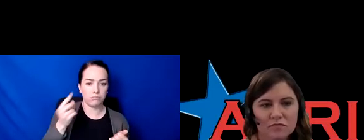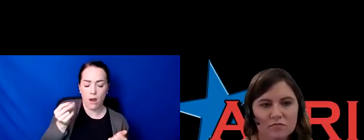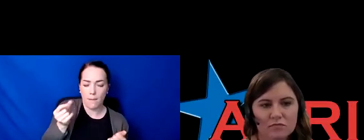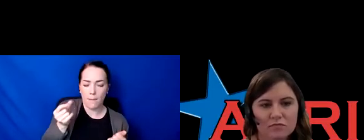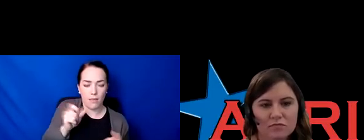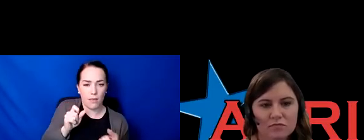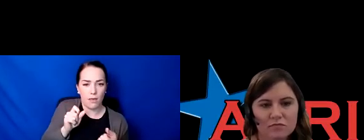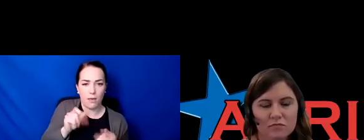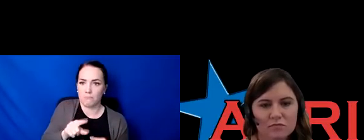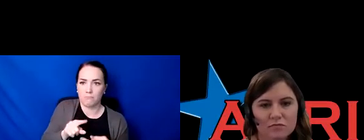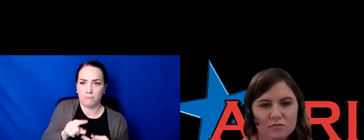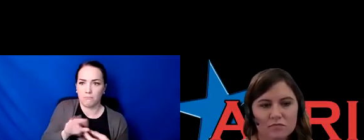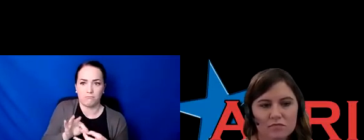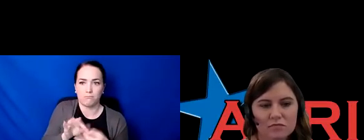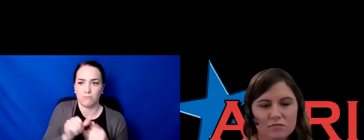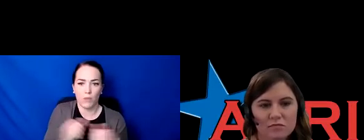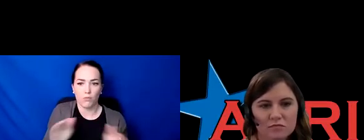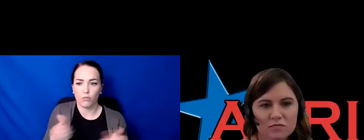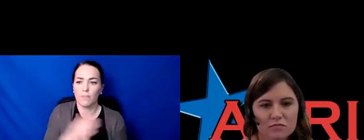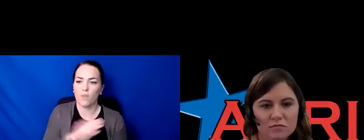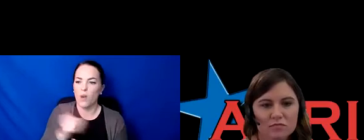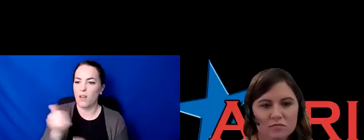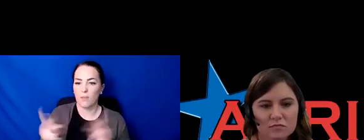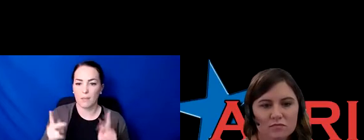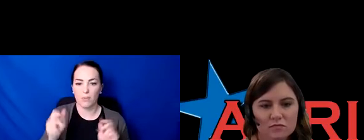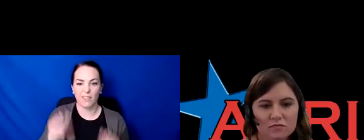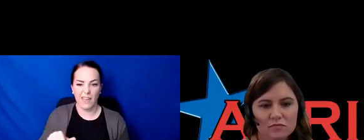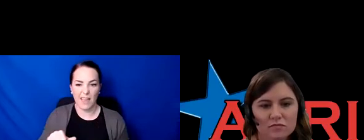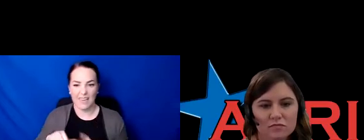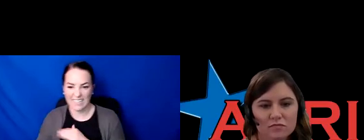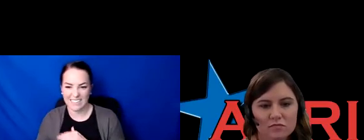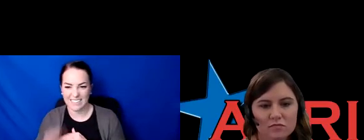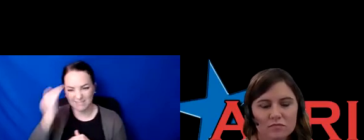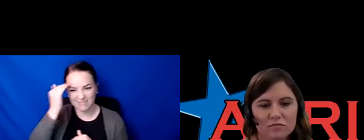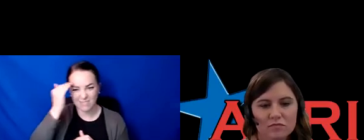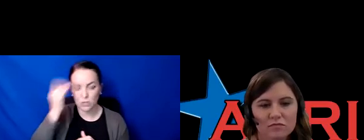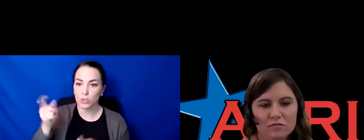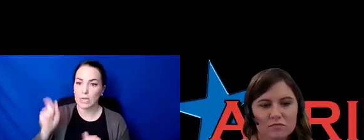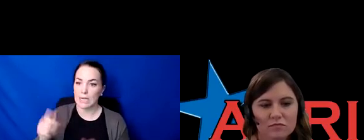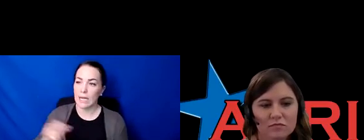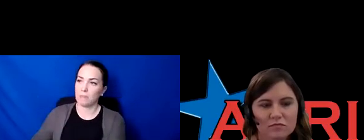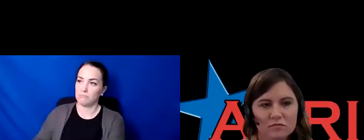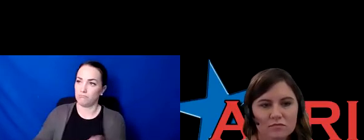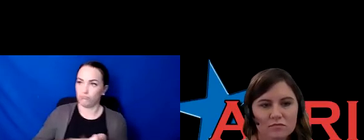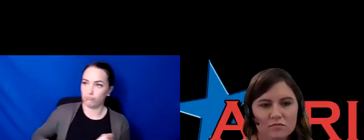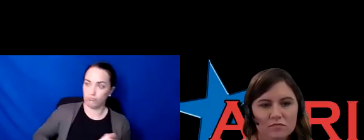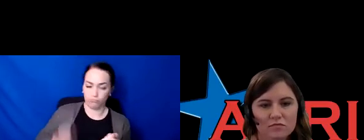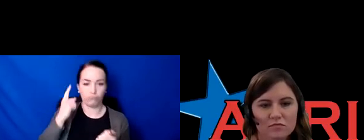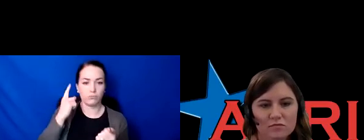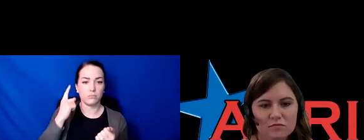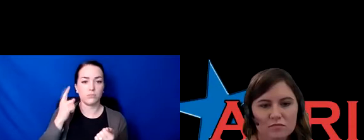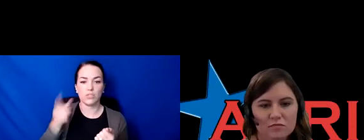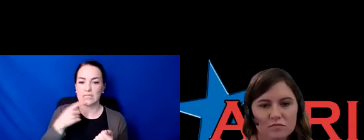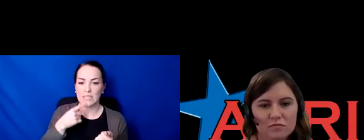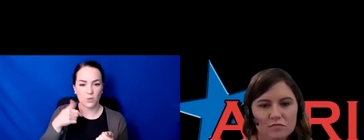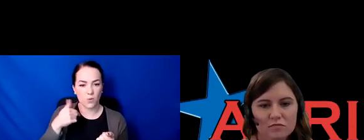room before anybody else can get in the room. So she can read that room and can say, oh, this isn't going to be a